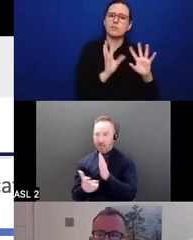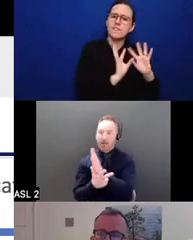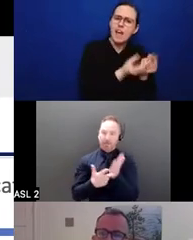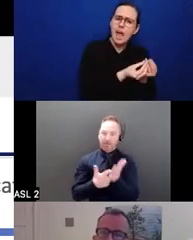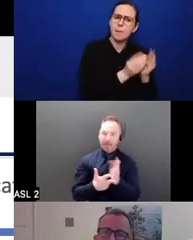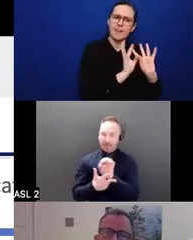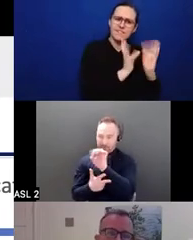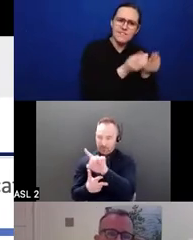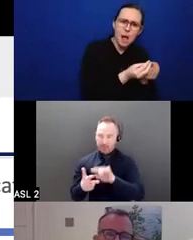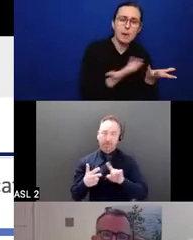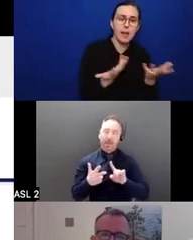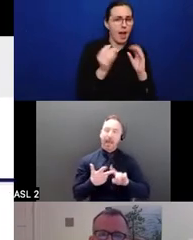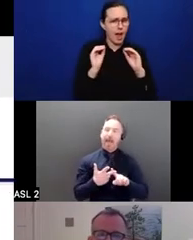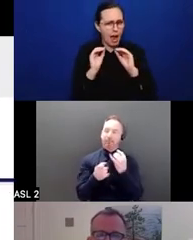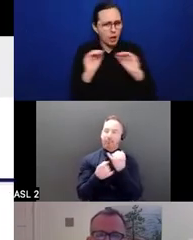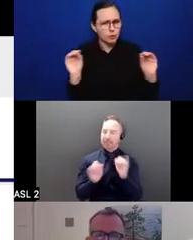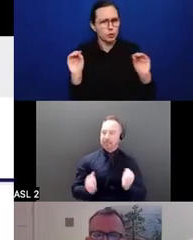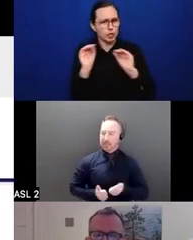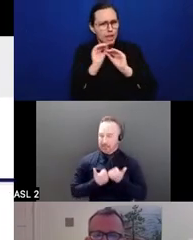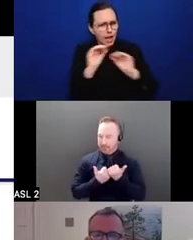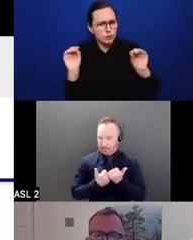independently. Next slide, please.